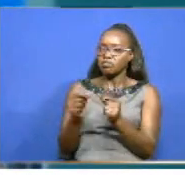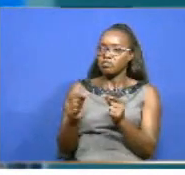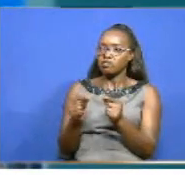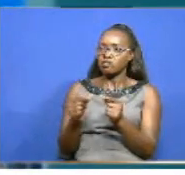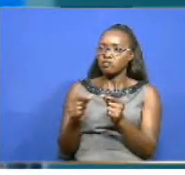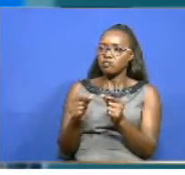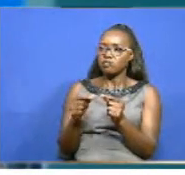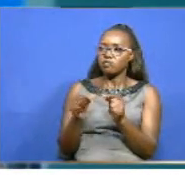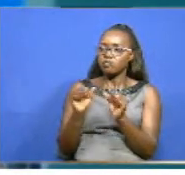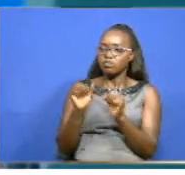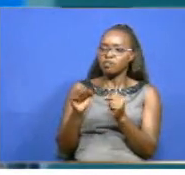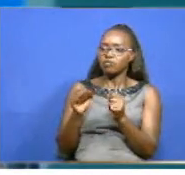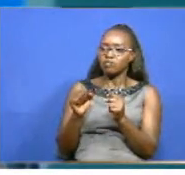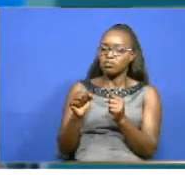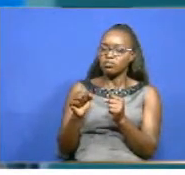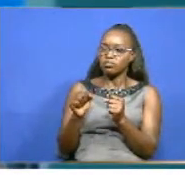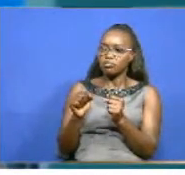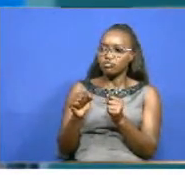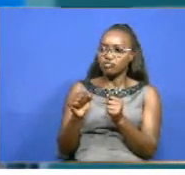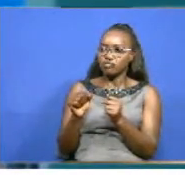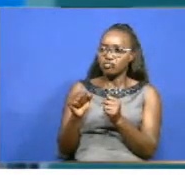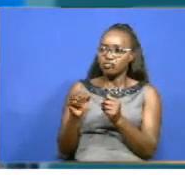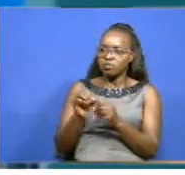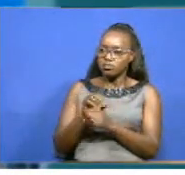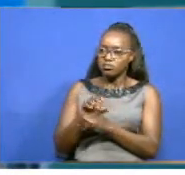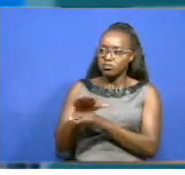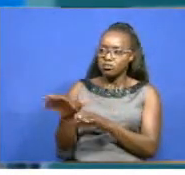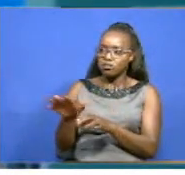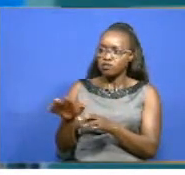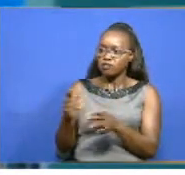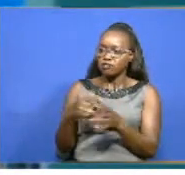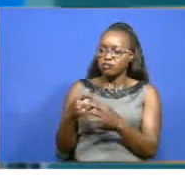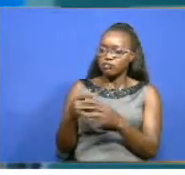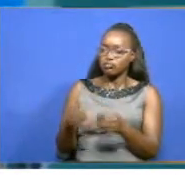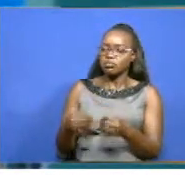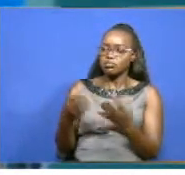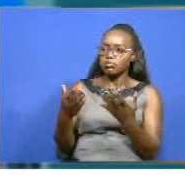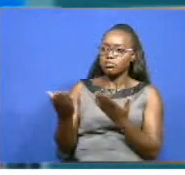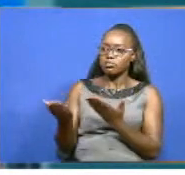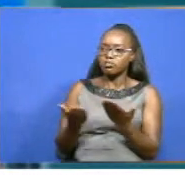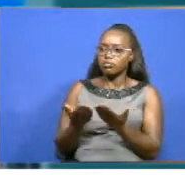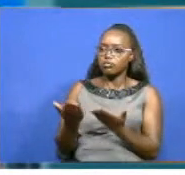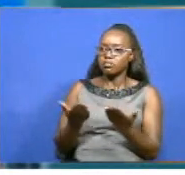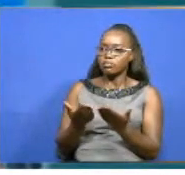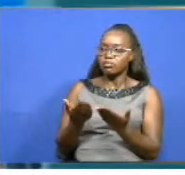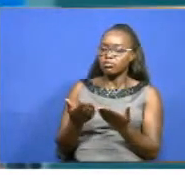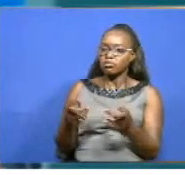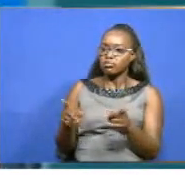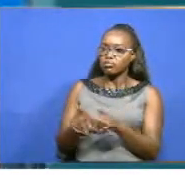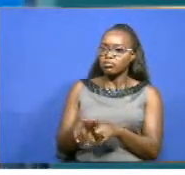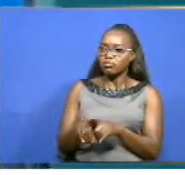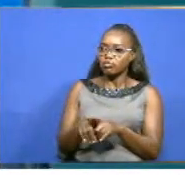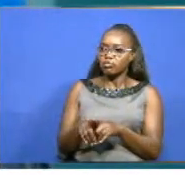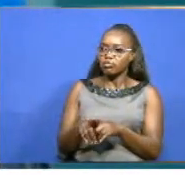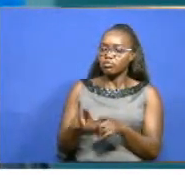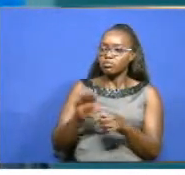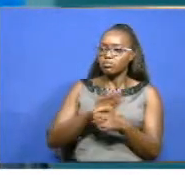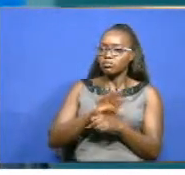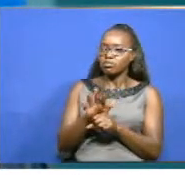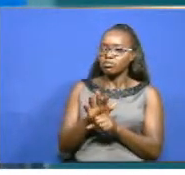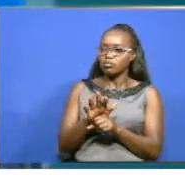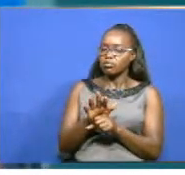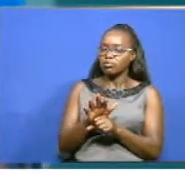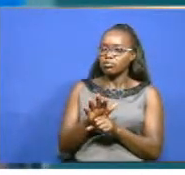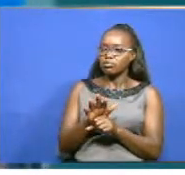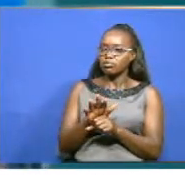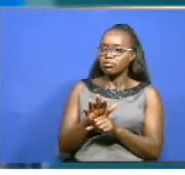would have taken off. And then provision of service such as, you know, COVID-19.